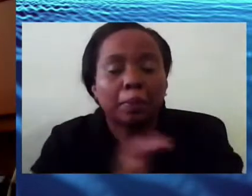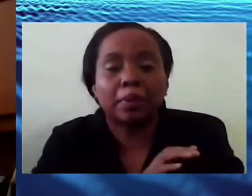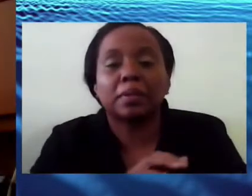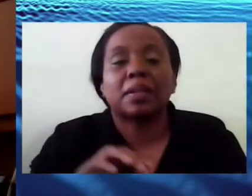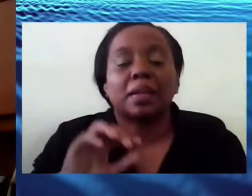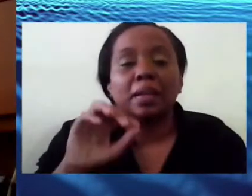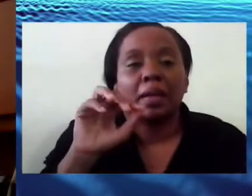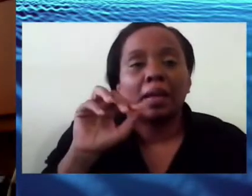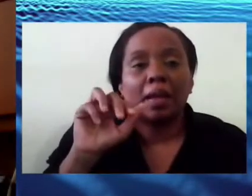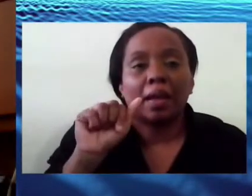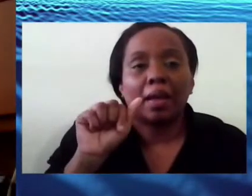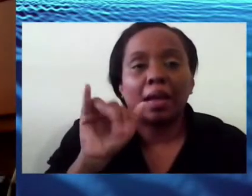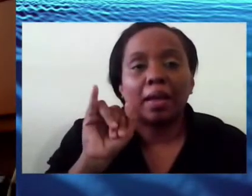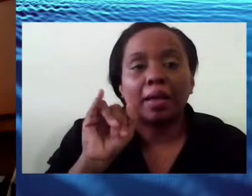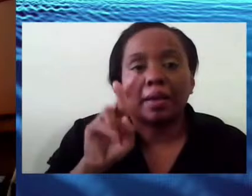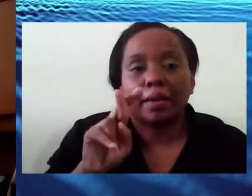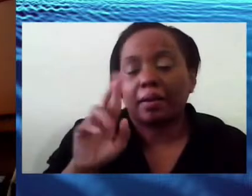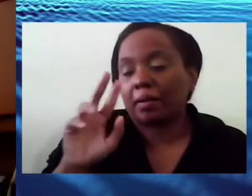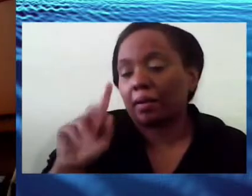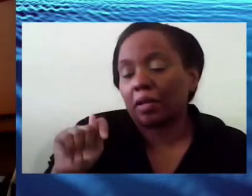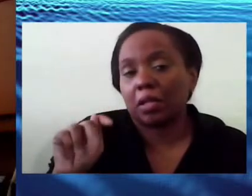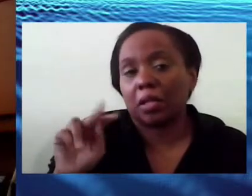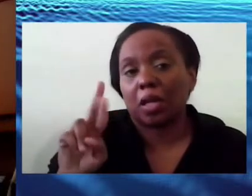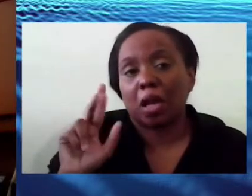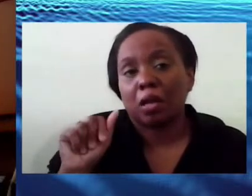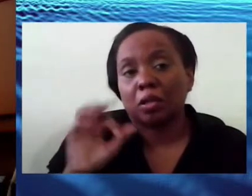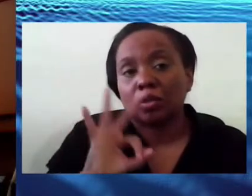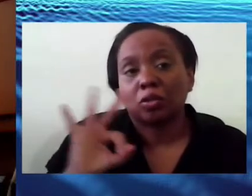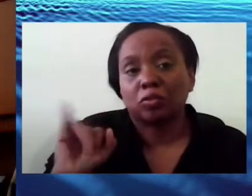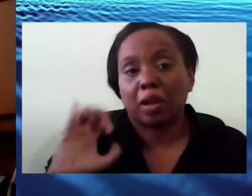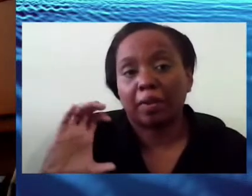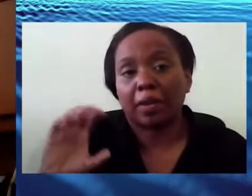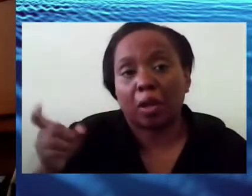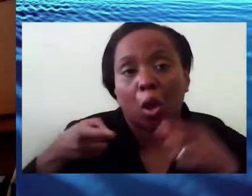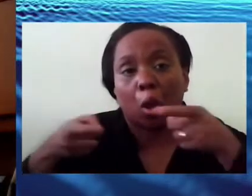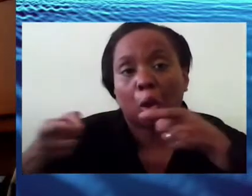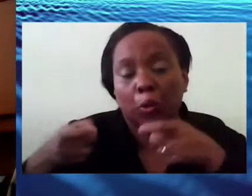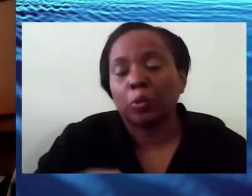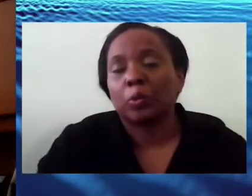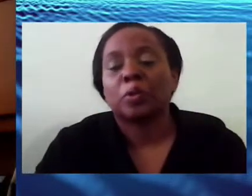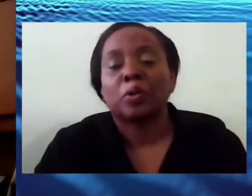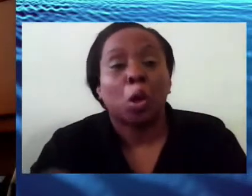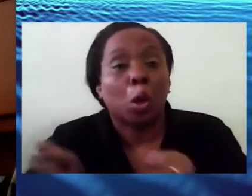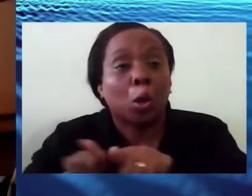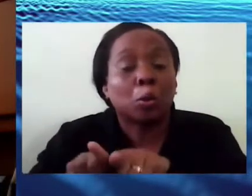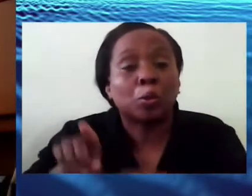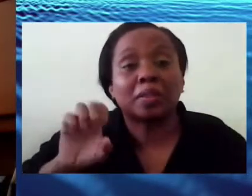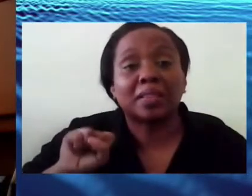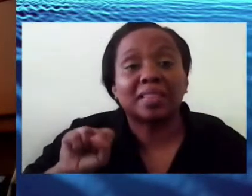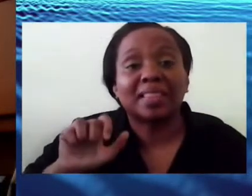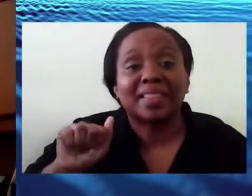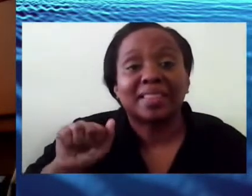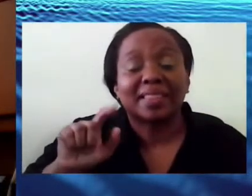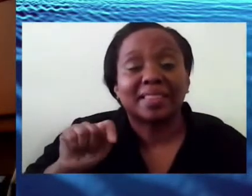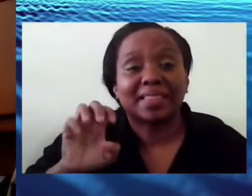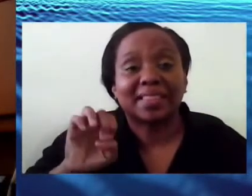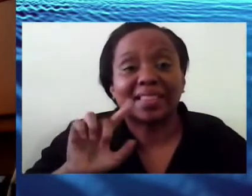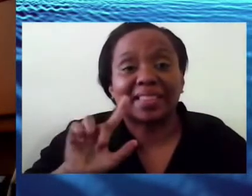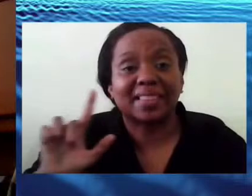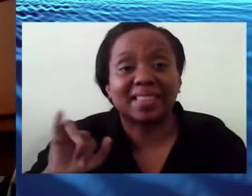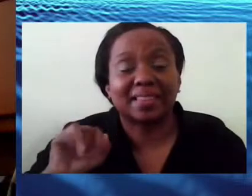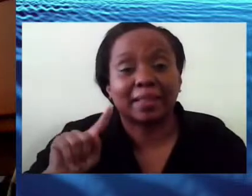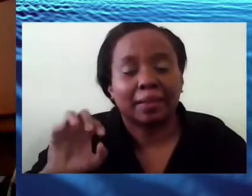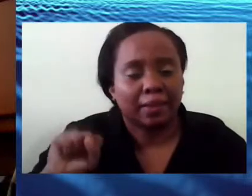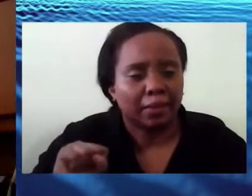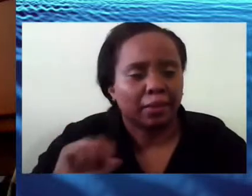capability, as well as our off-site locations, which are responsible for guiding planes safely into and around